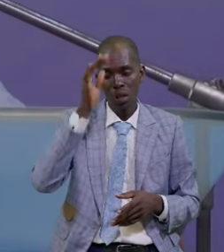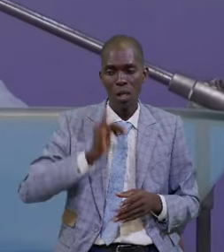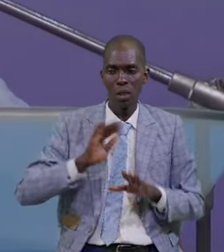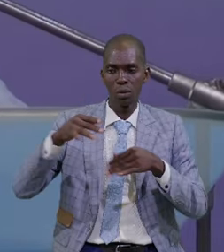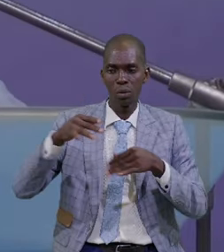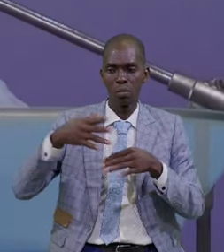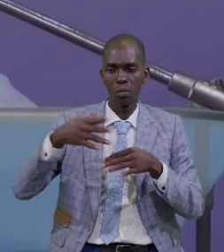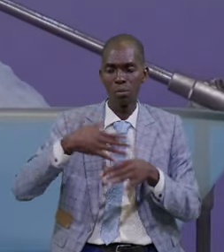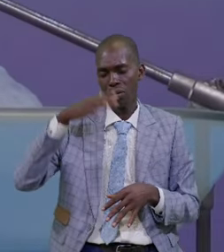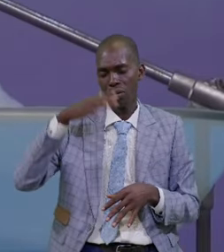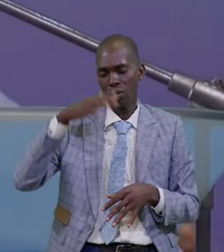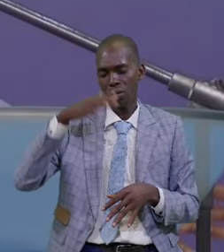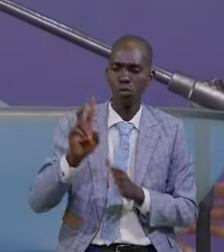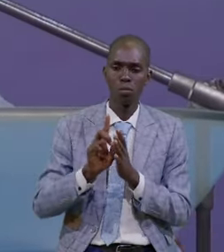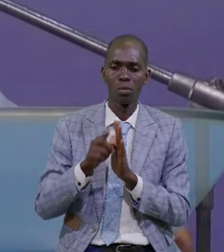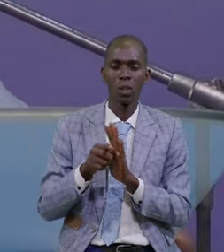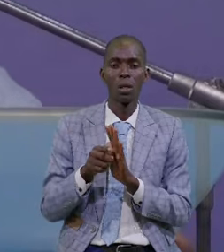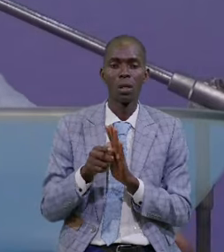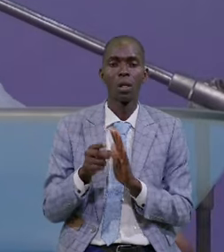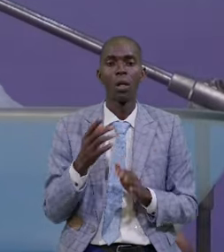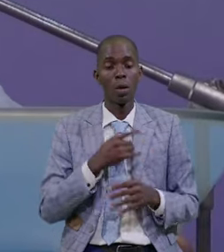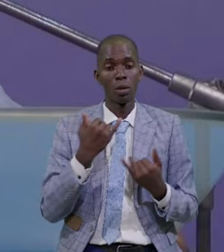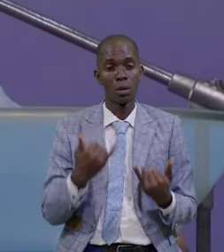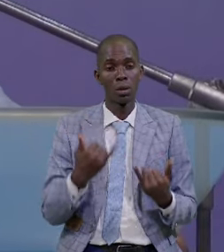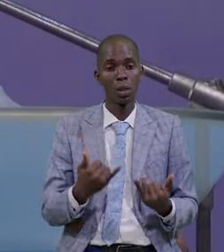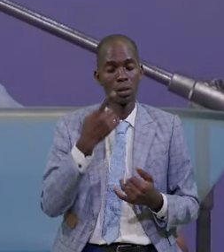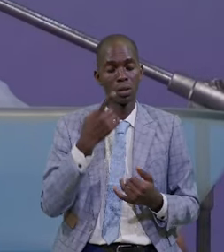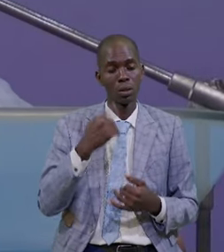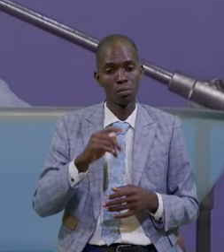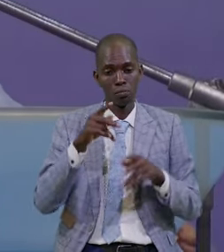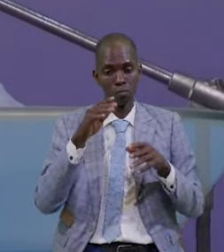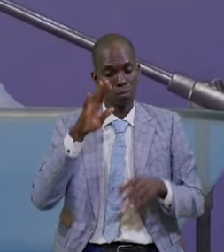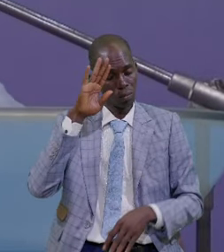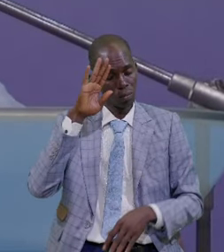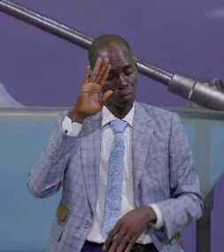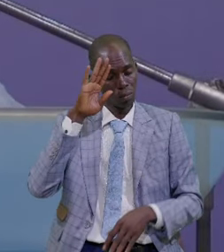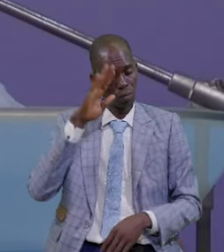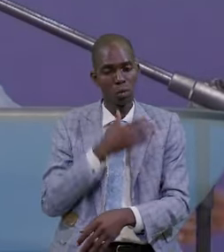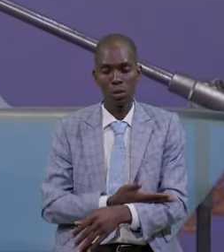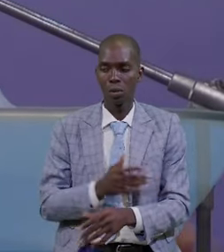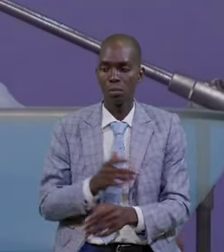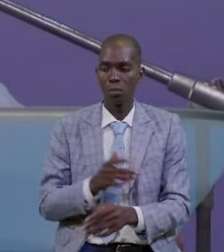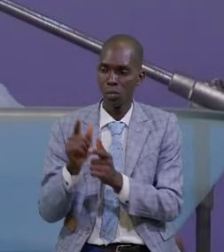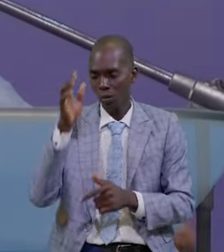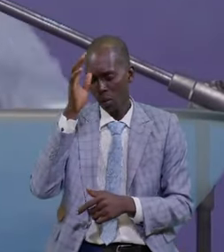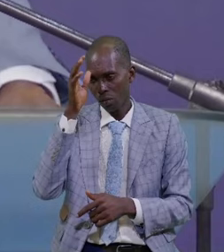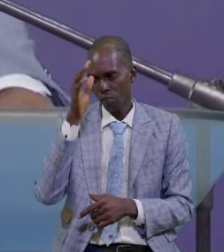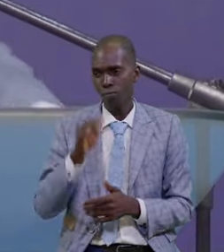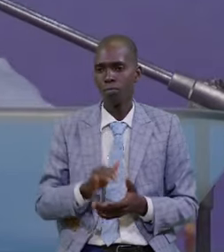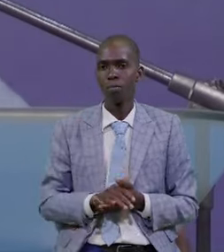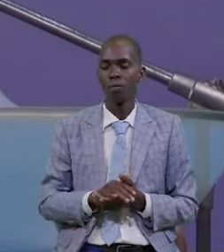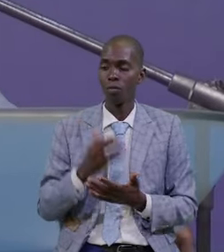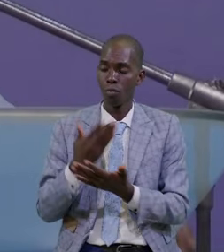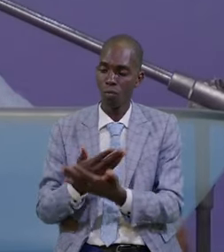minutes. Then he comes, she comes to the father. Daddy, good morning. I need a school fees." And